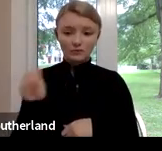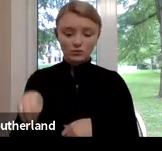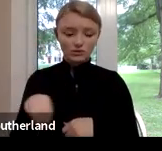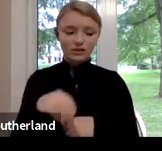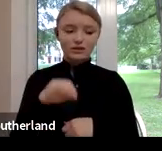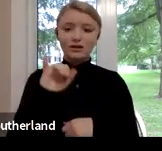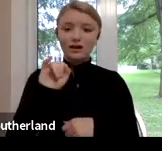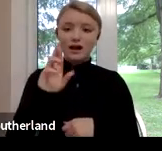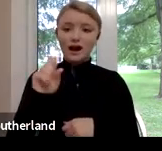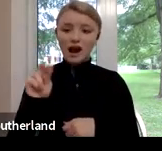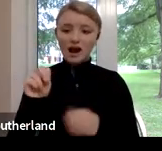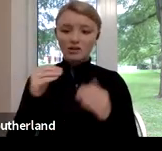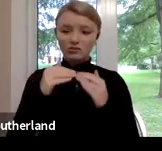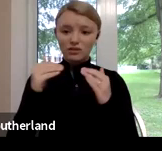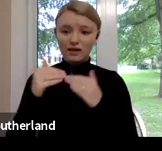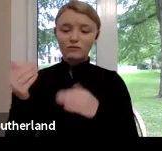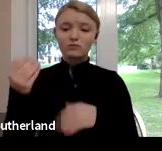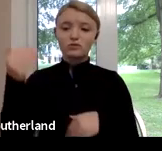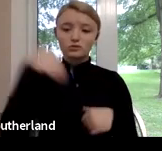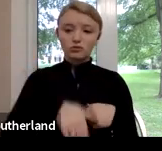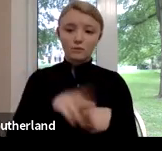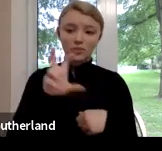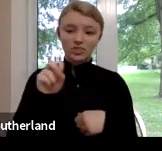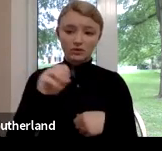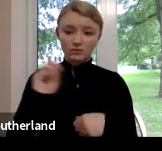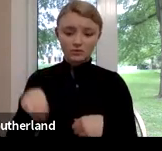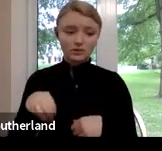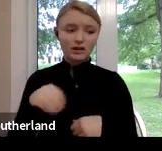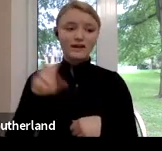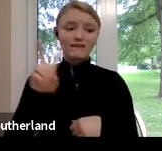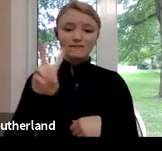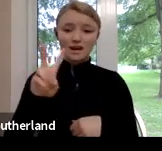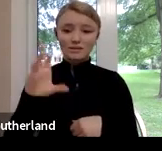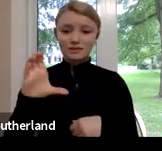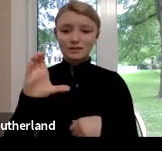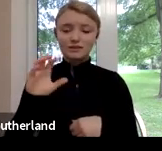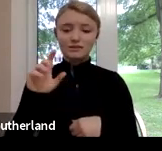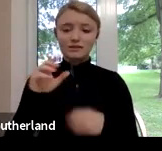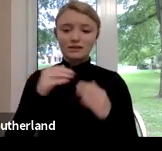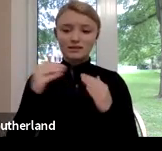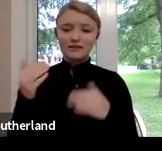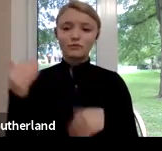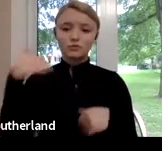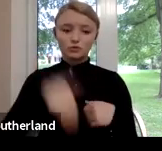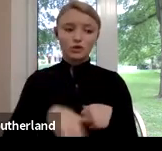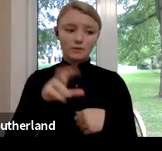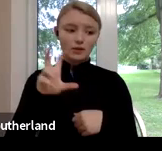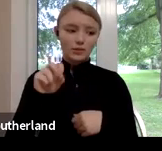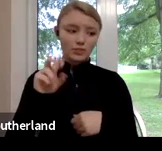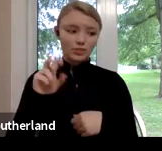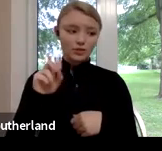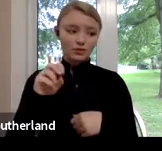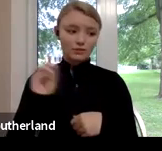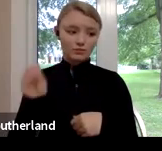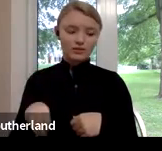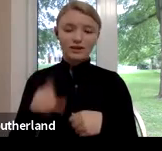levels dropped 30% and vitamin C levels dropped 30%. That was just 20 years